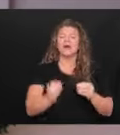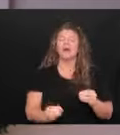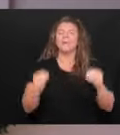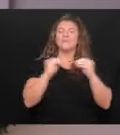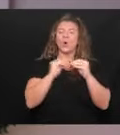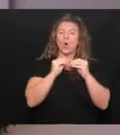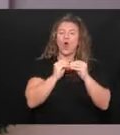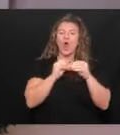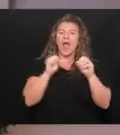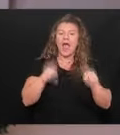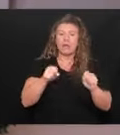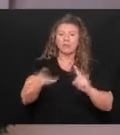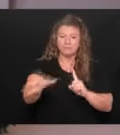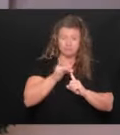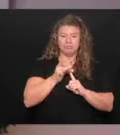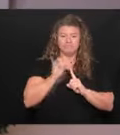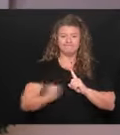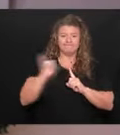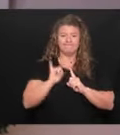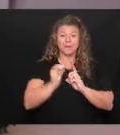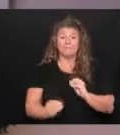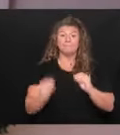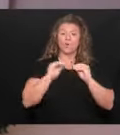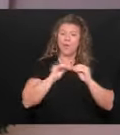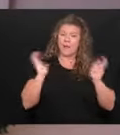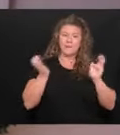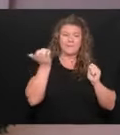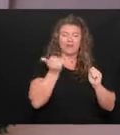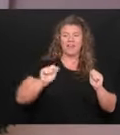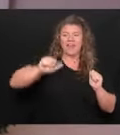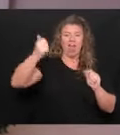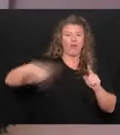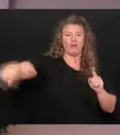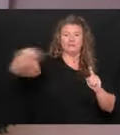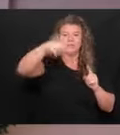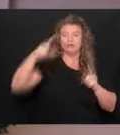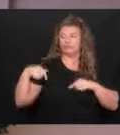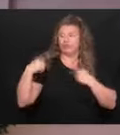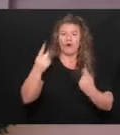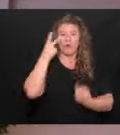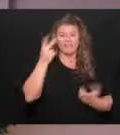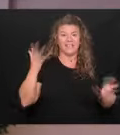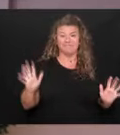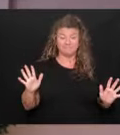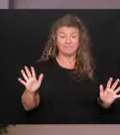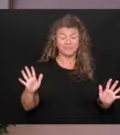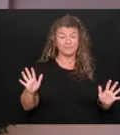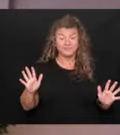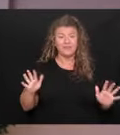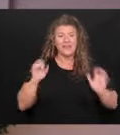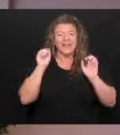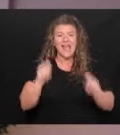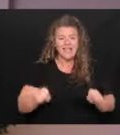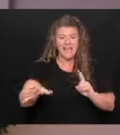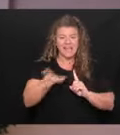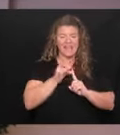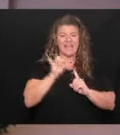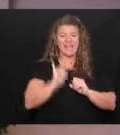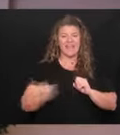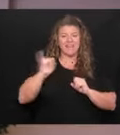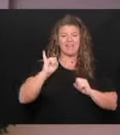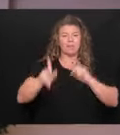to infect people than any other variant or strain that we've seen so far. It can infect people